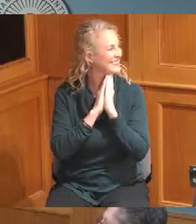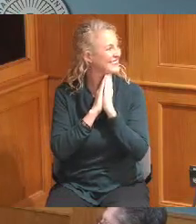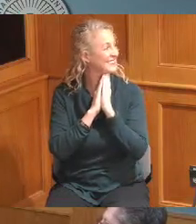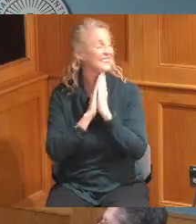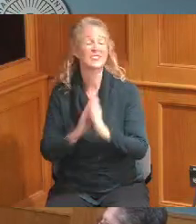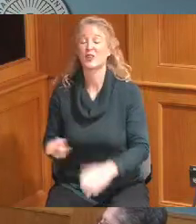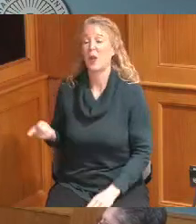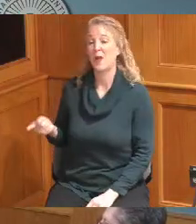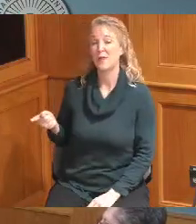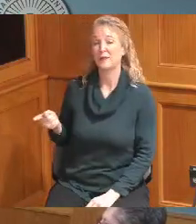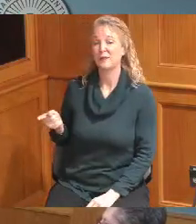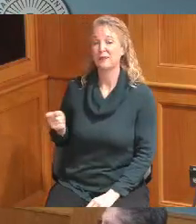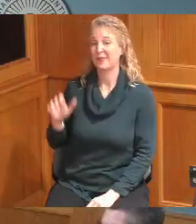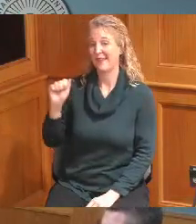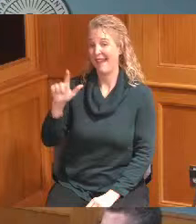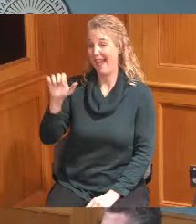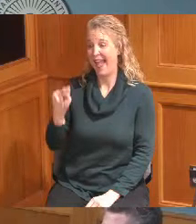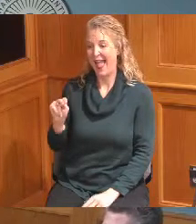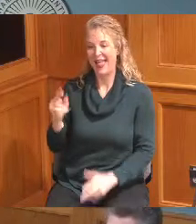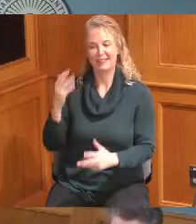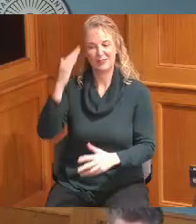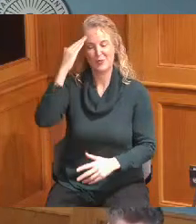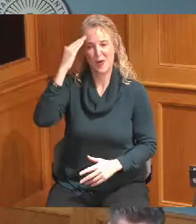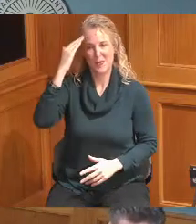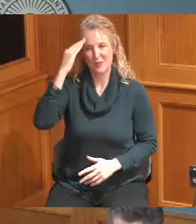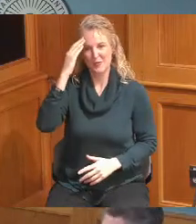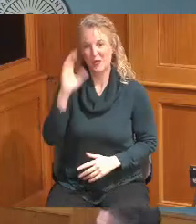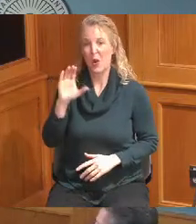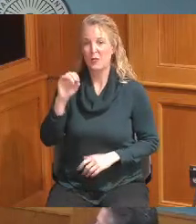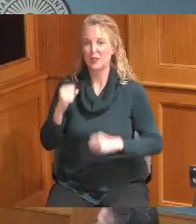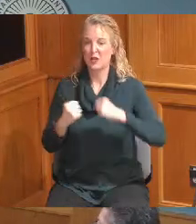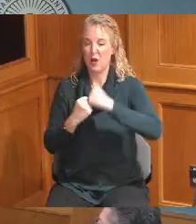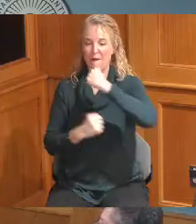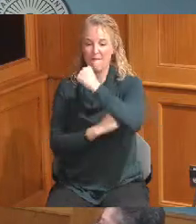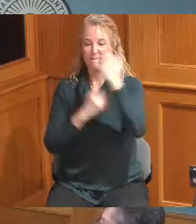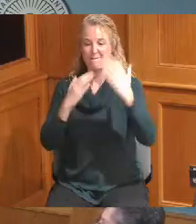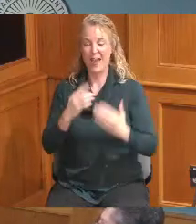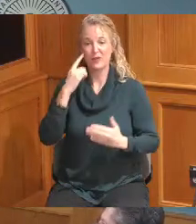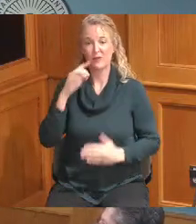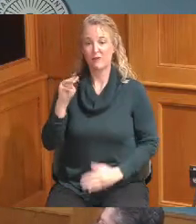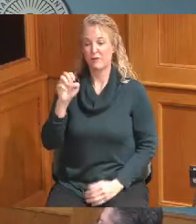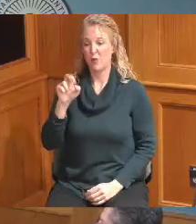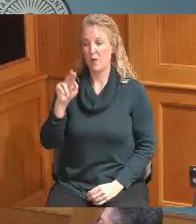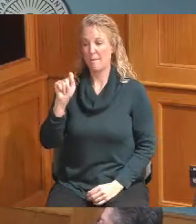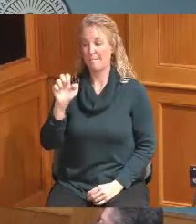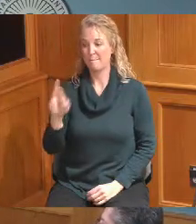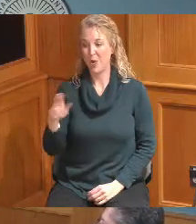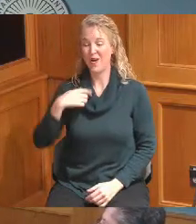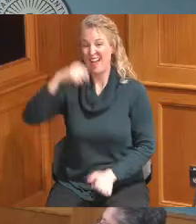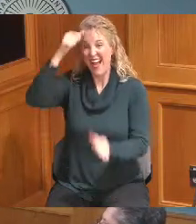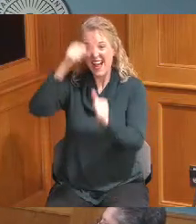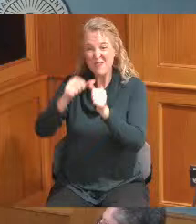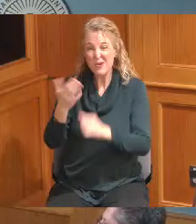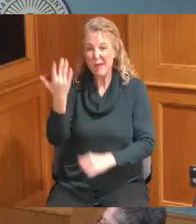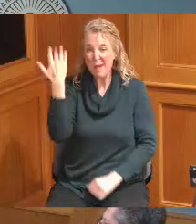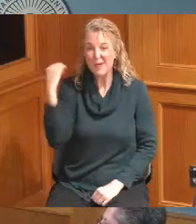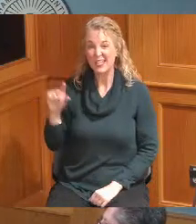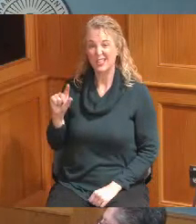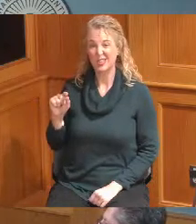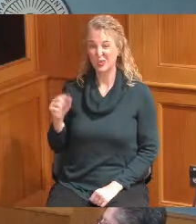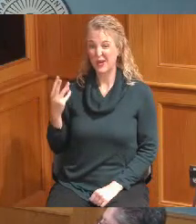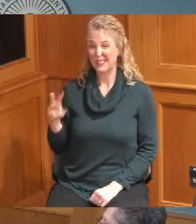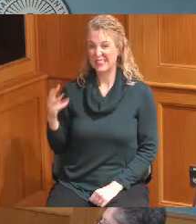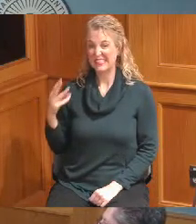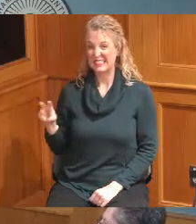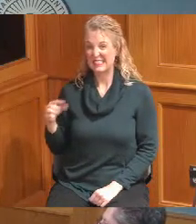So Alan, as I'm sure you all know, is a co-founder of Mortar. I went to see Mortar back in 2016. I don't know if you remember that, but I